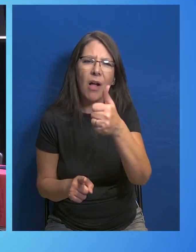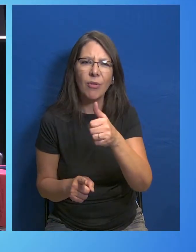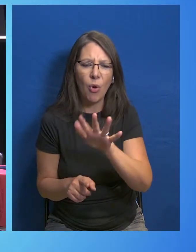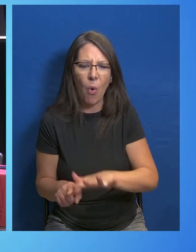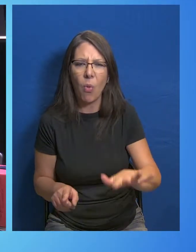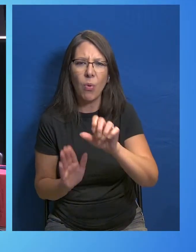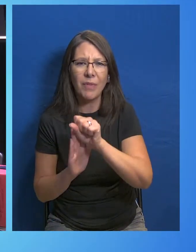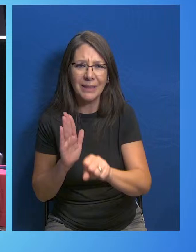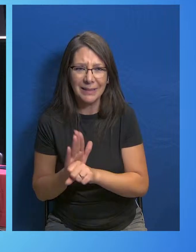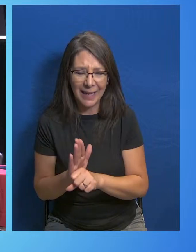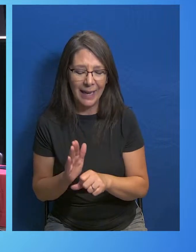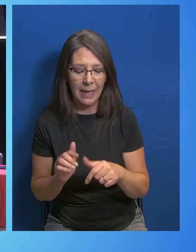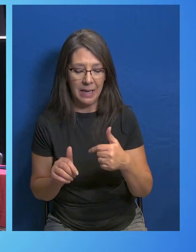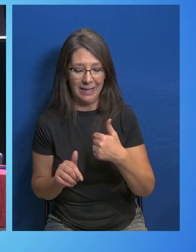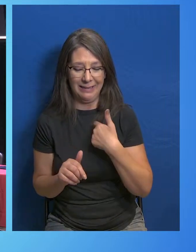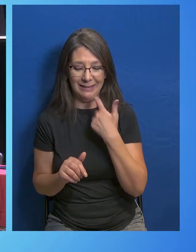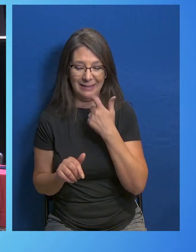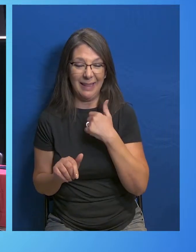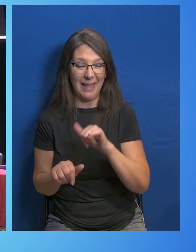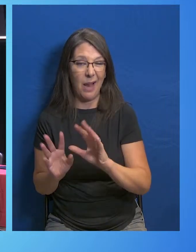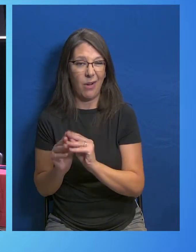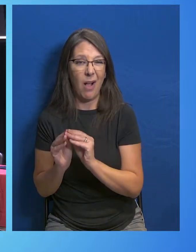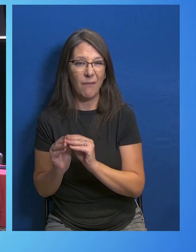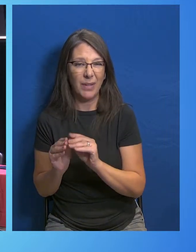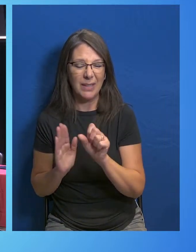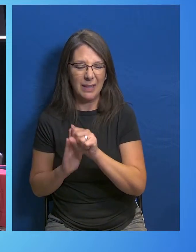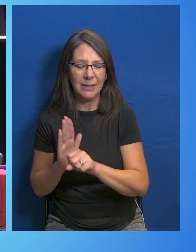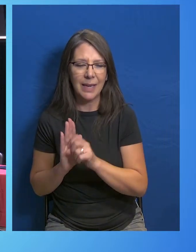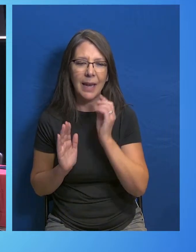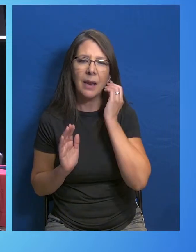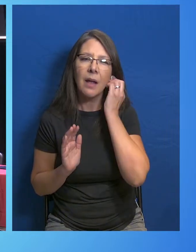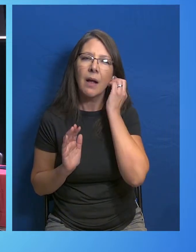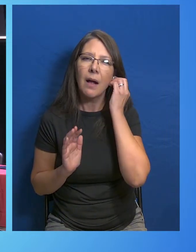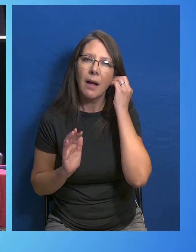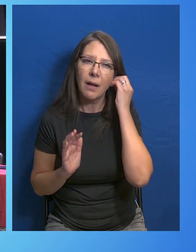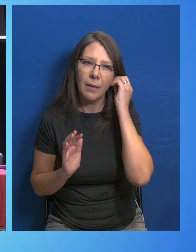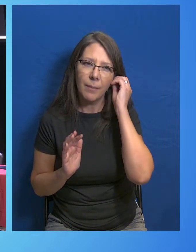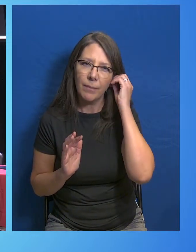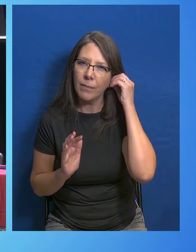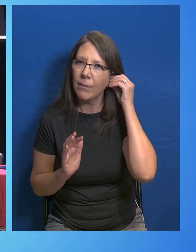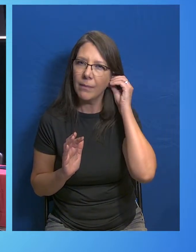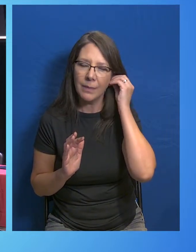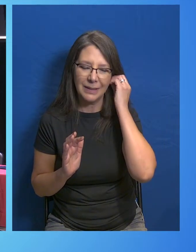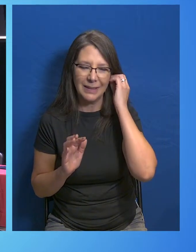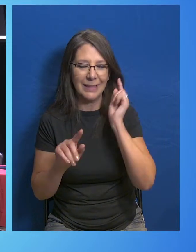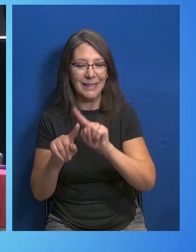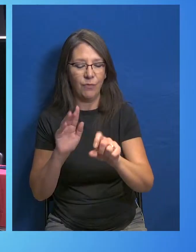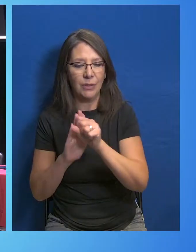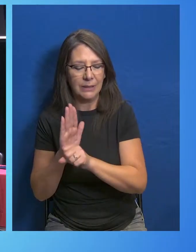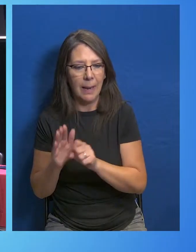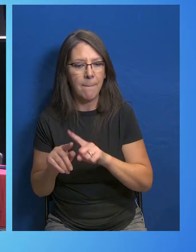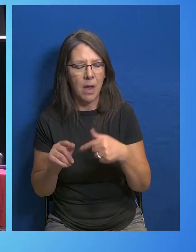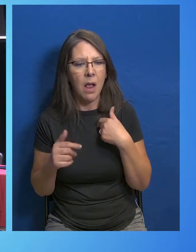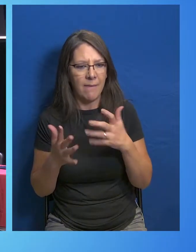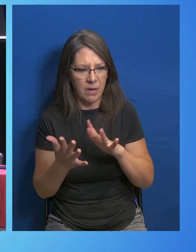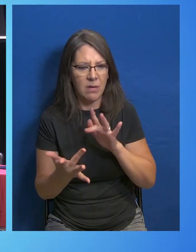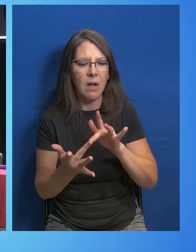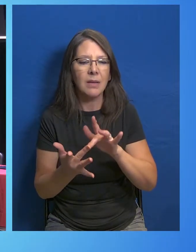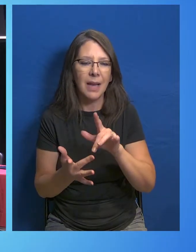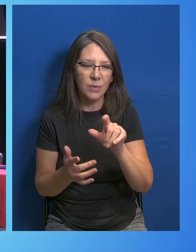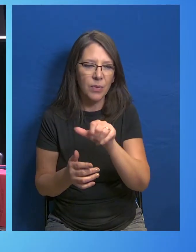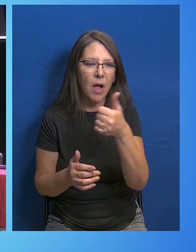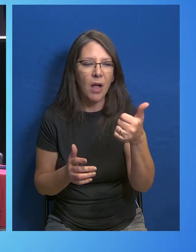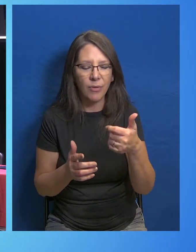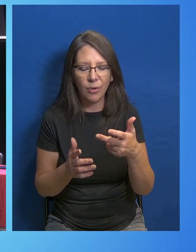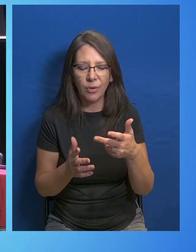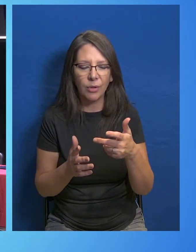many states, but I have found the same dynamics in Arizona in talking with teachers within this state as there were